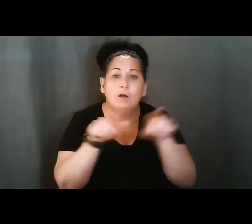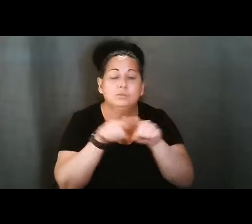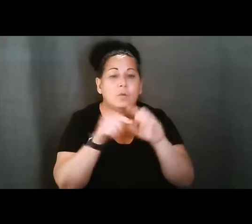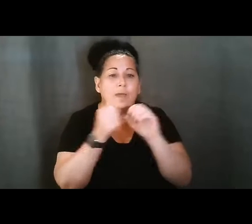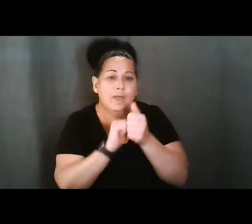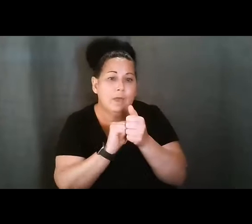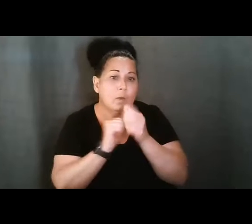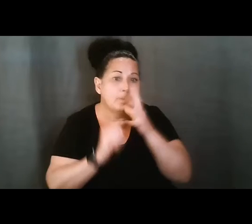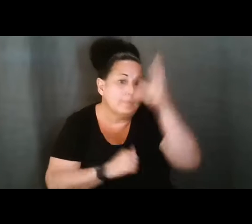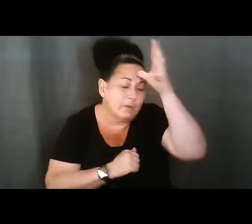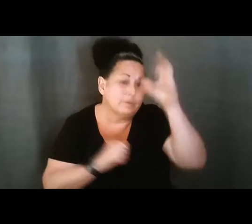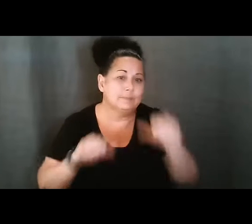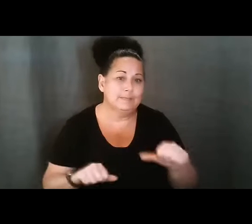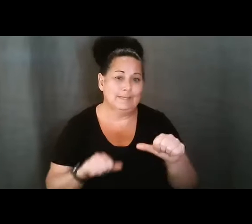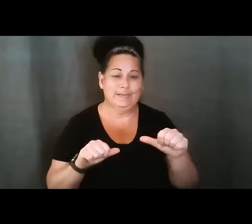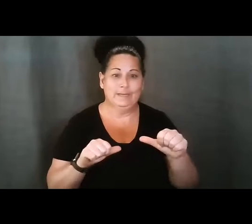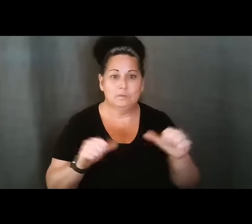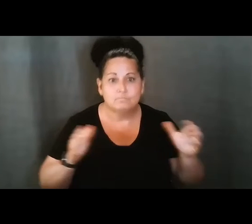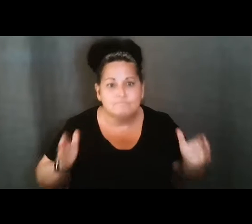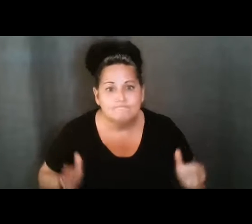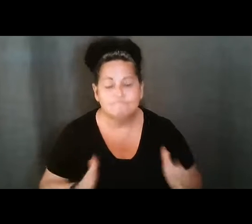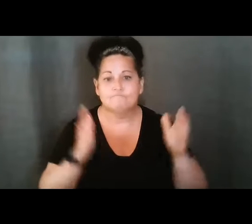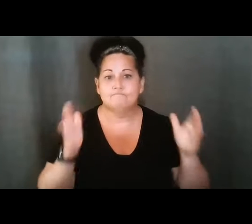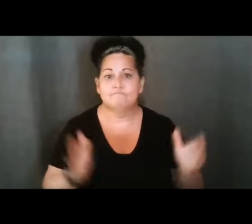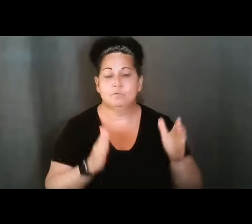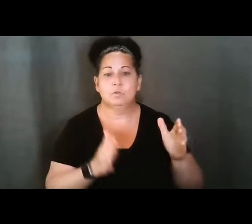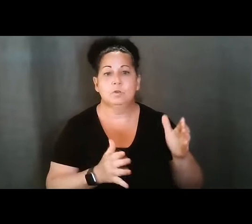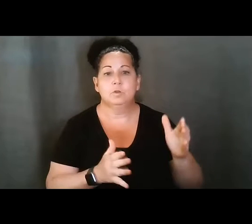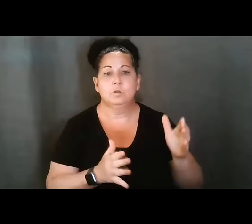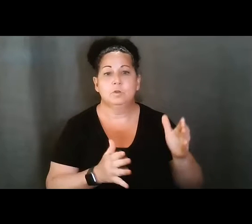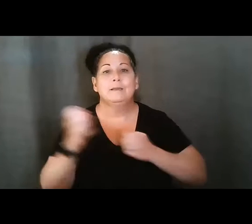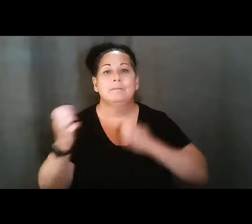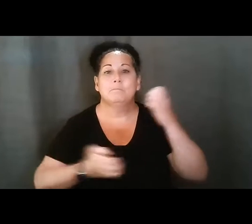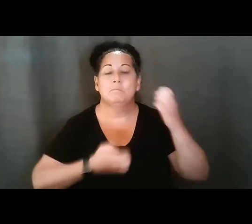emotionally intelligent behavior in their children.